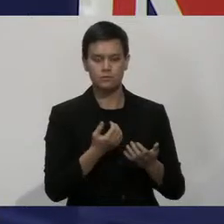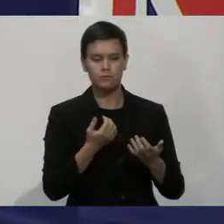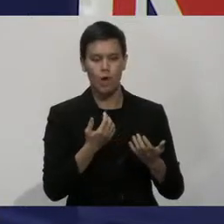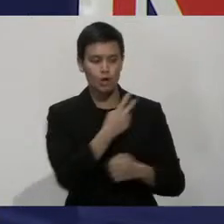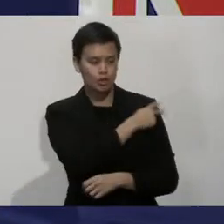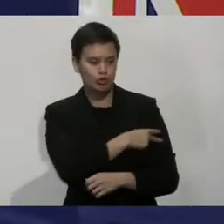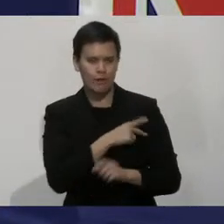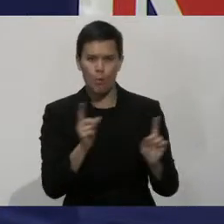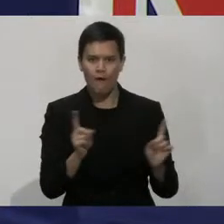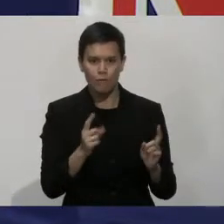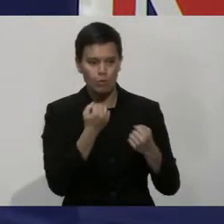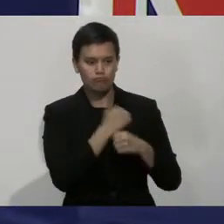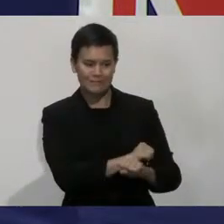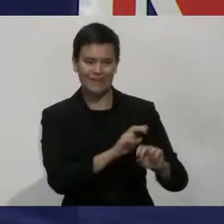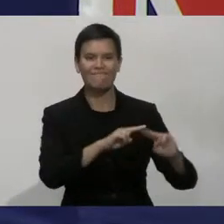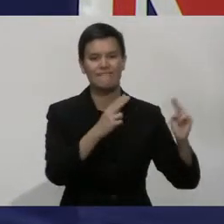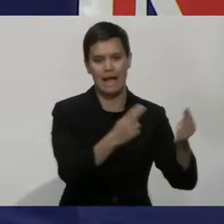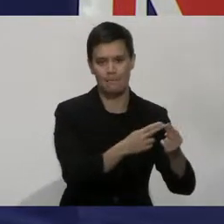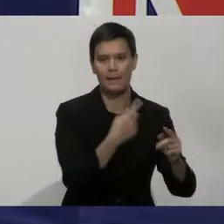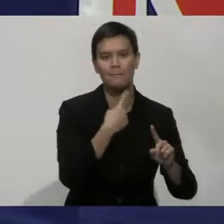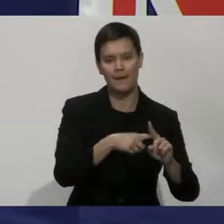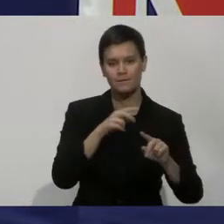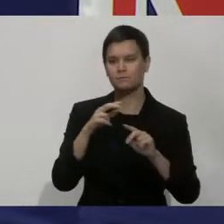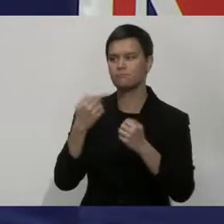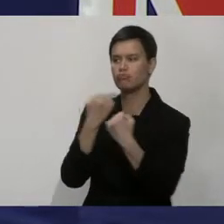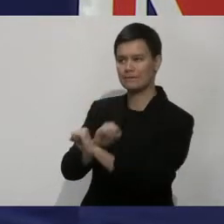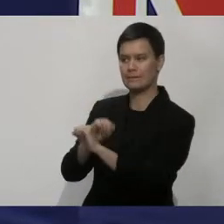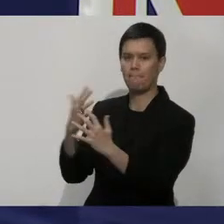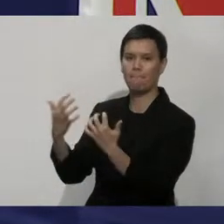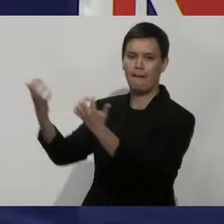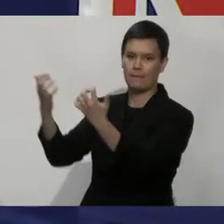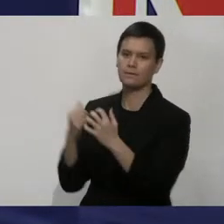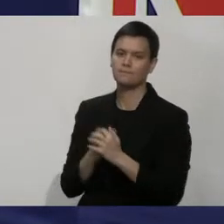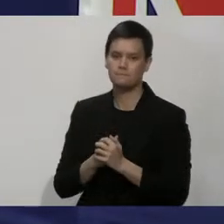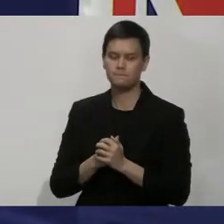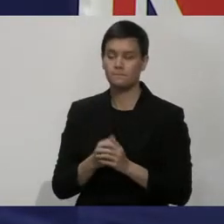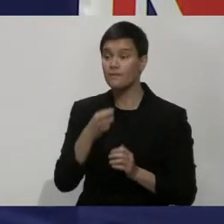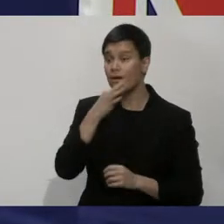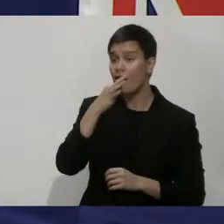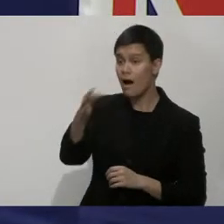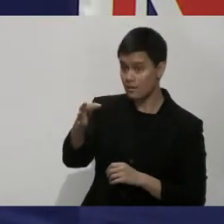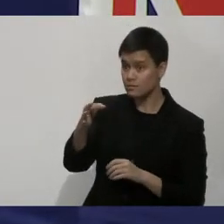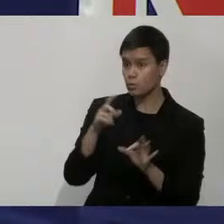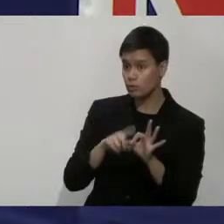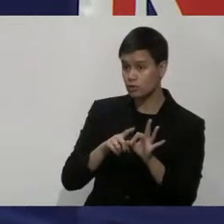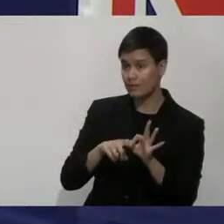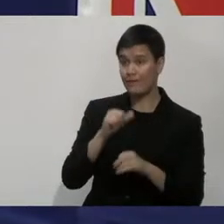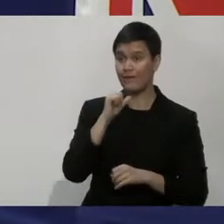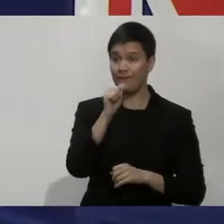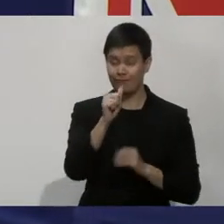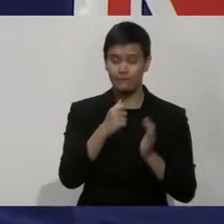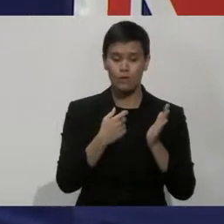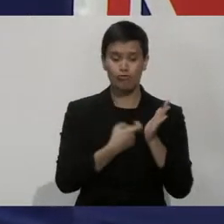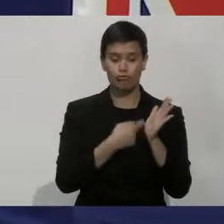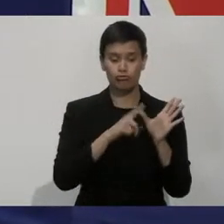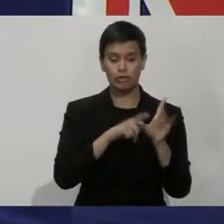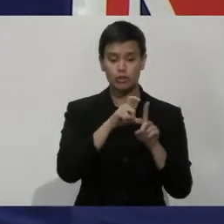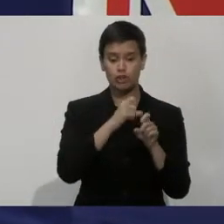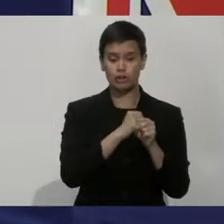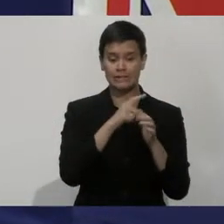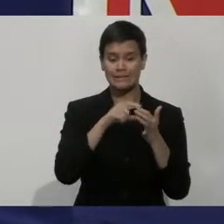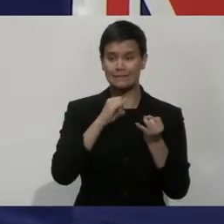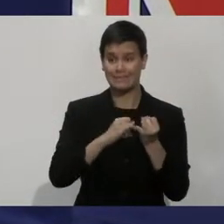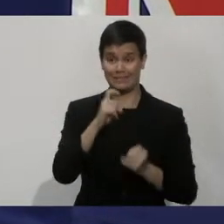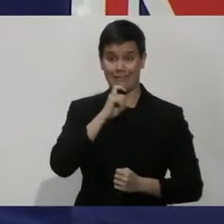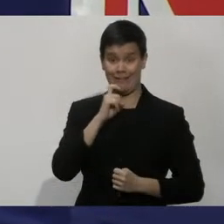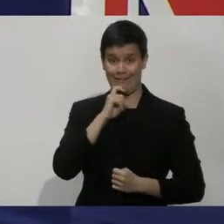Okay. If it does transpire that the maintenance worker caught the virus off the woman in the lift, would you